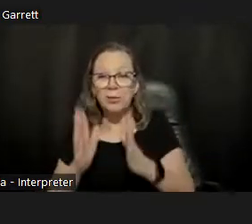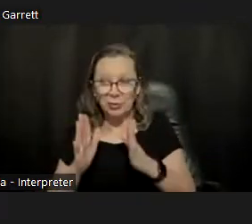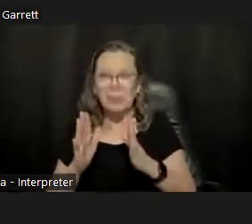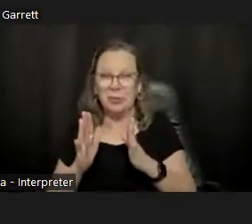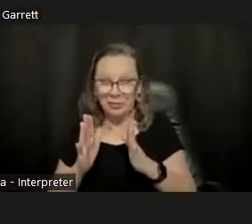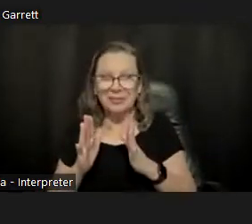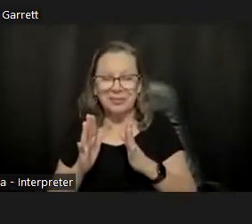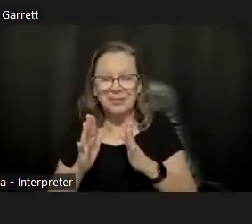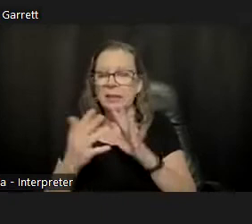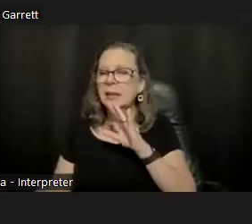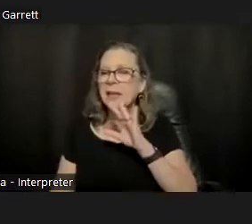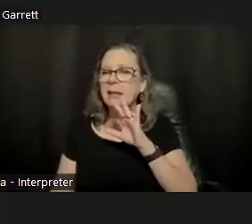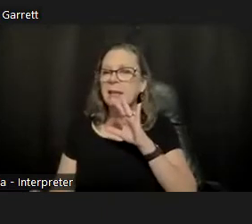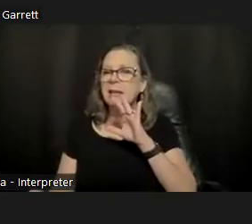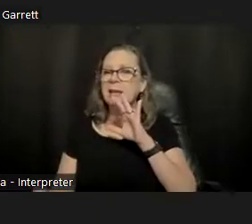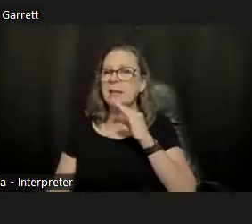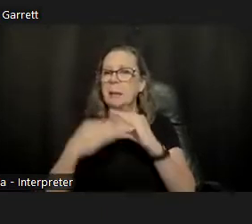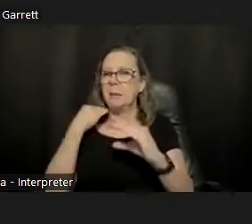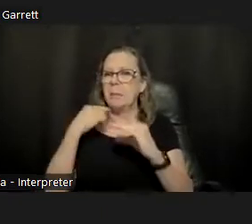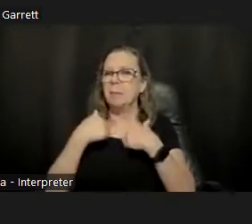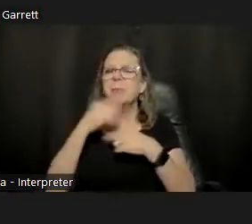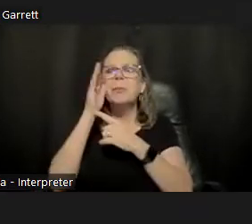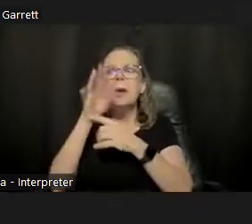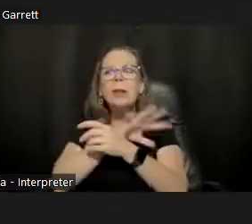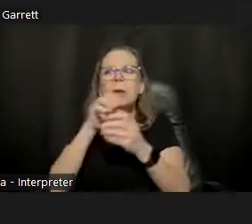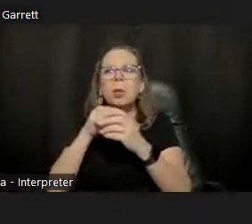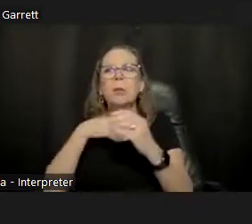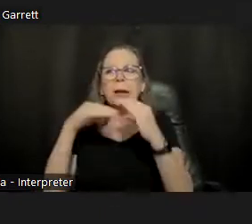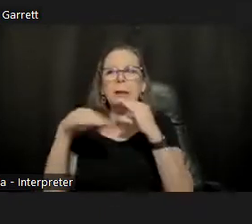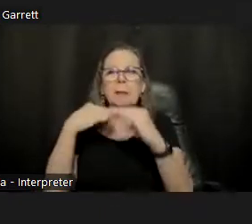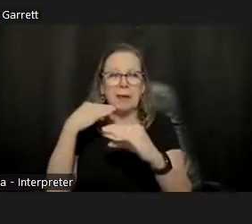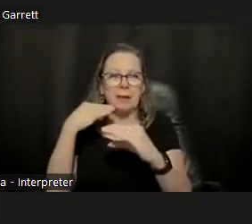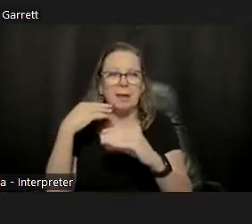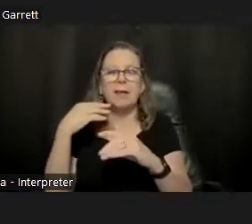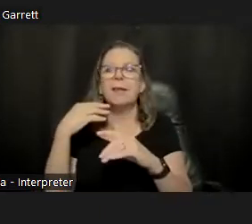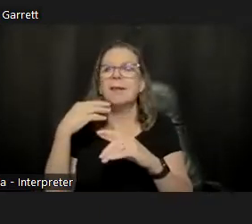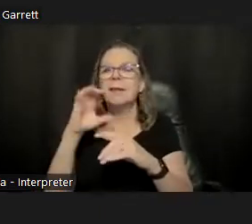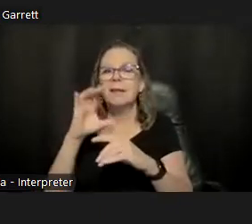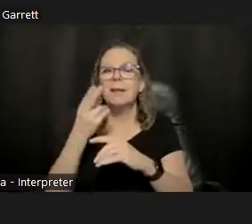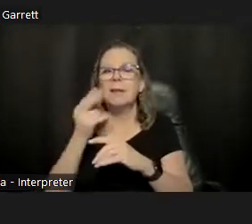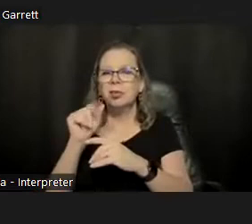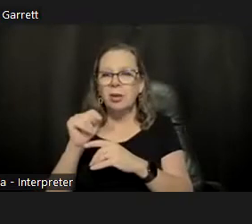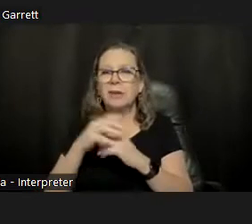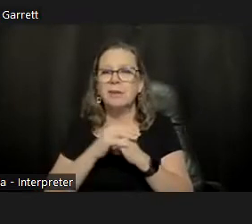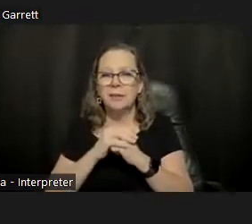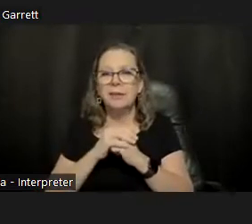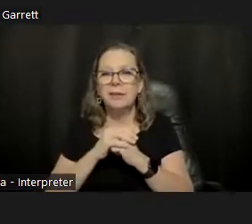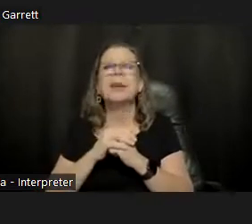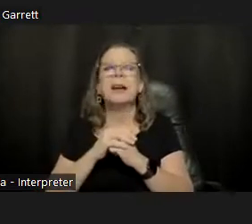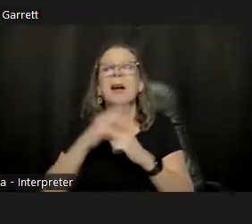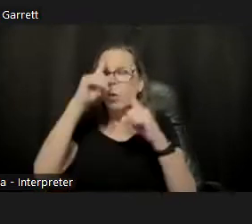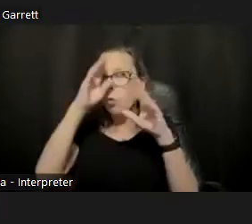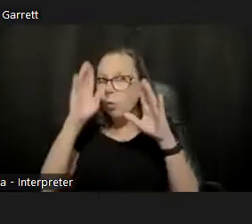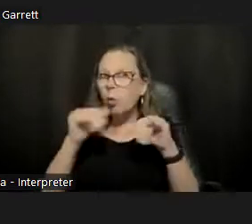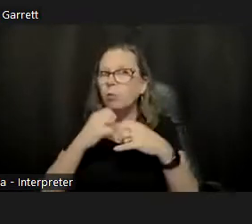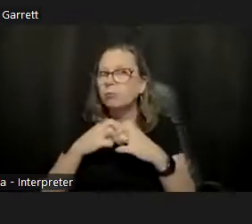email me. I will also include my email in the chat, and then we're hoping to get these